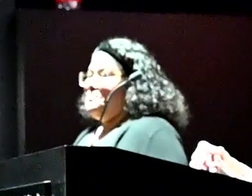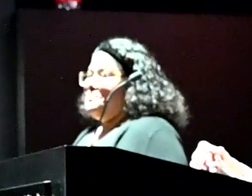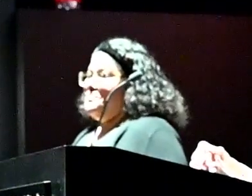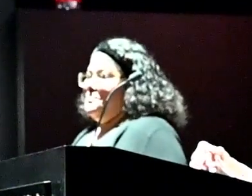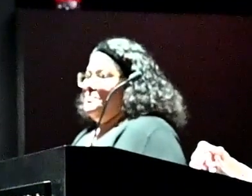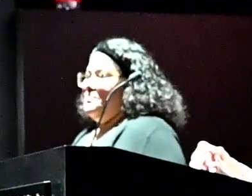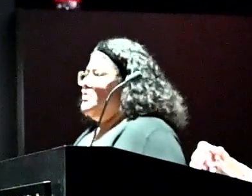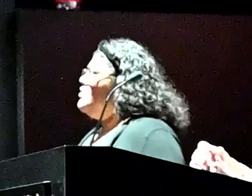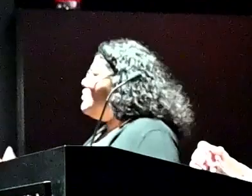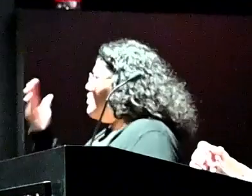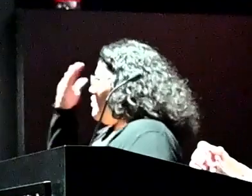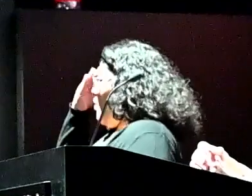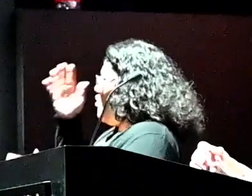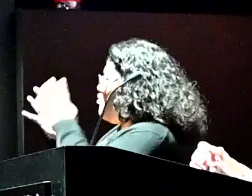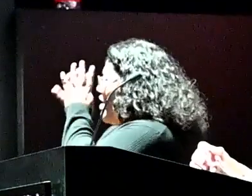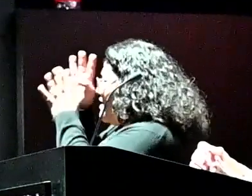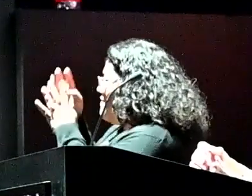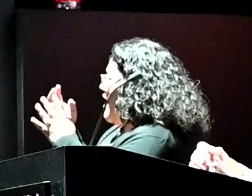how do